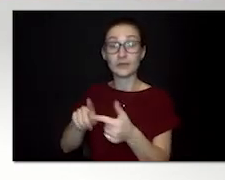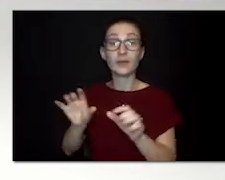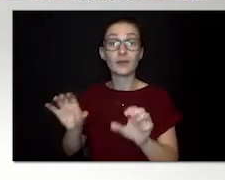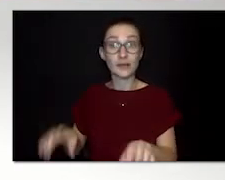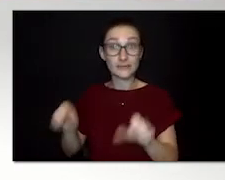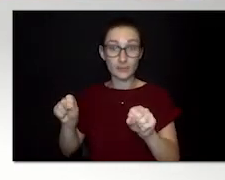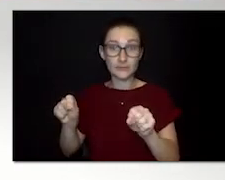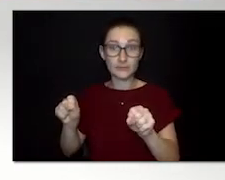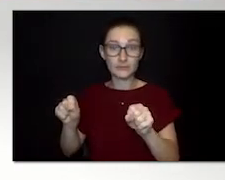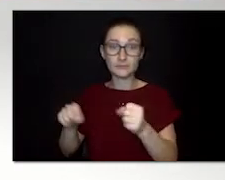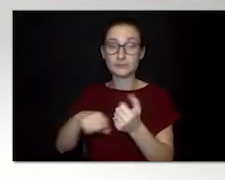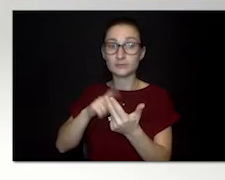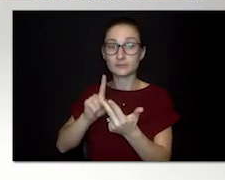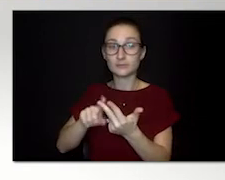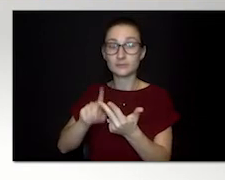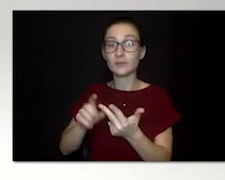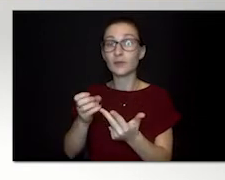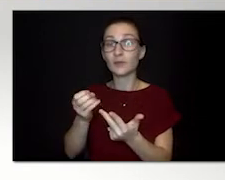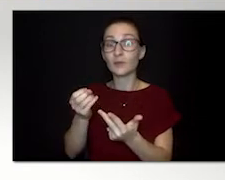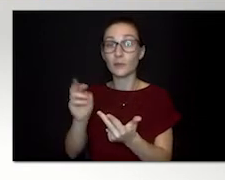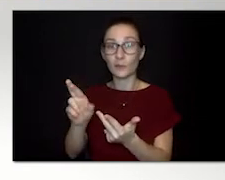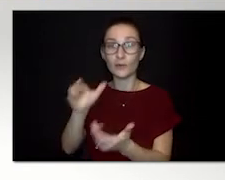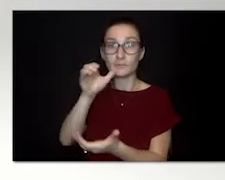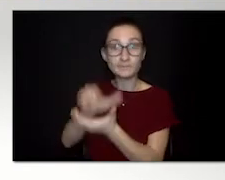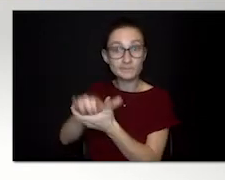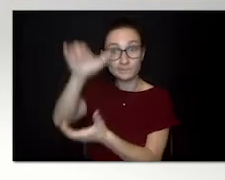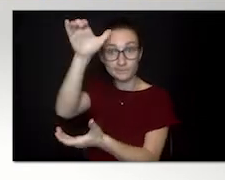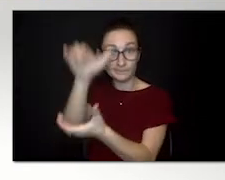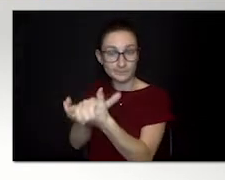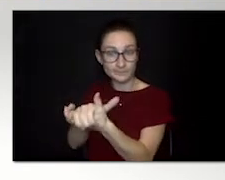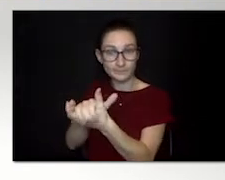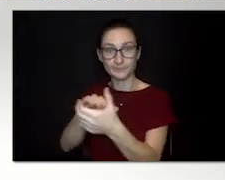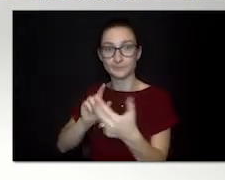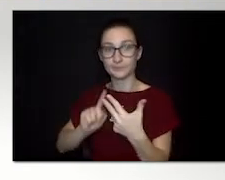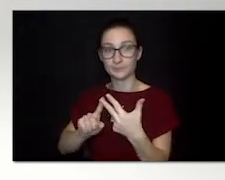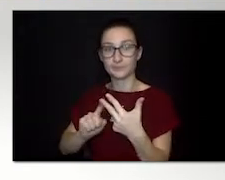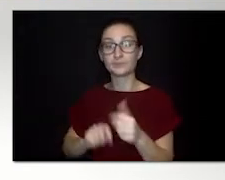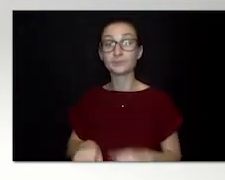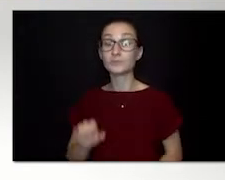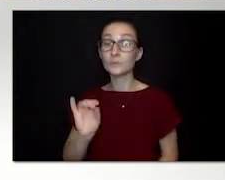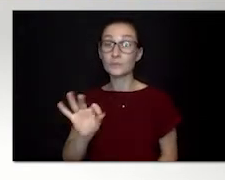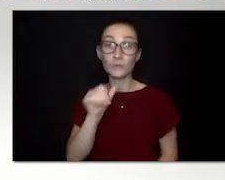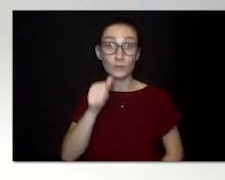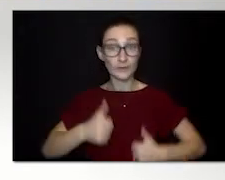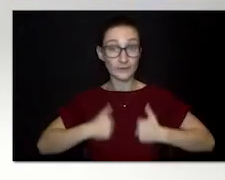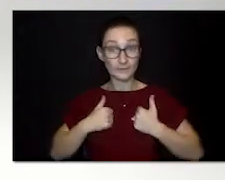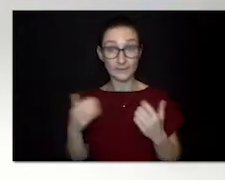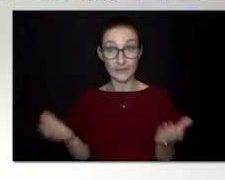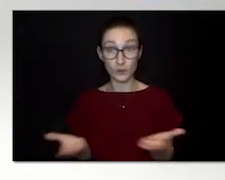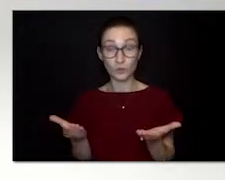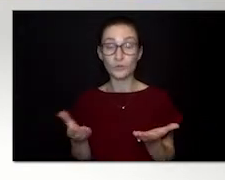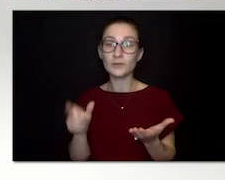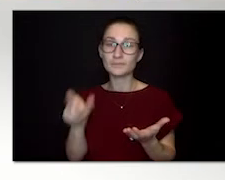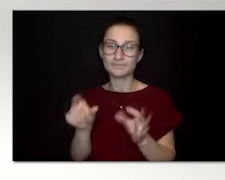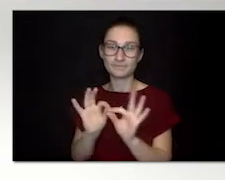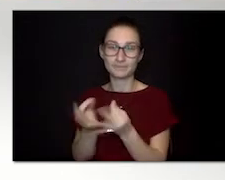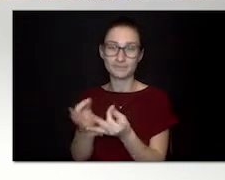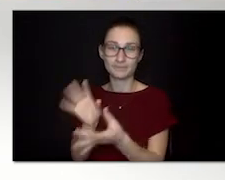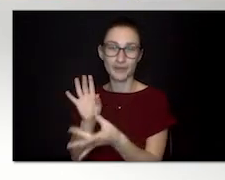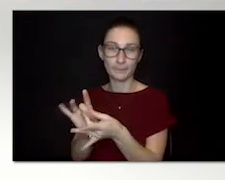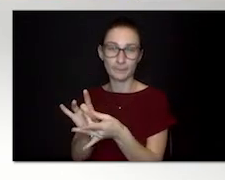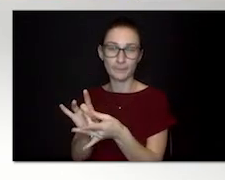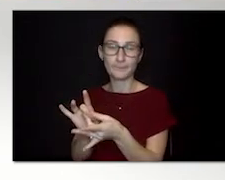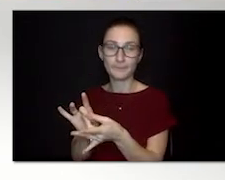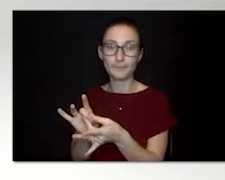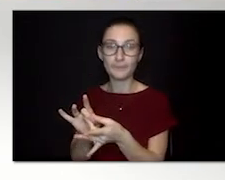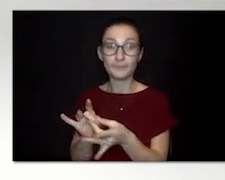legally adopted child or adoptive parent, or the spouse of anyone who qualifies. So if you are not a resident of Florida, then we are looking for the